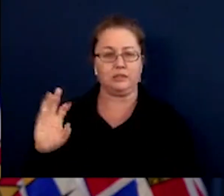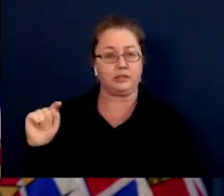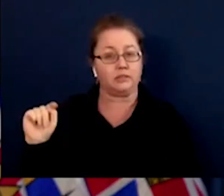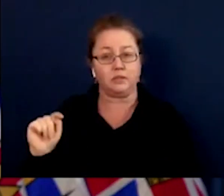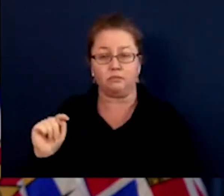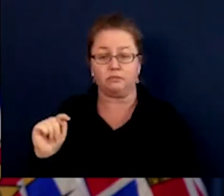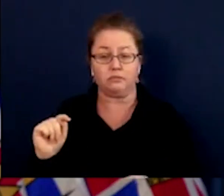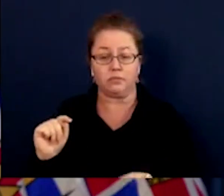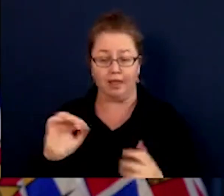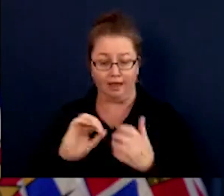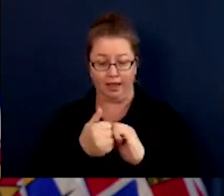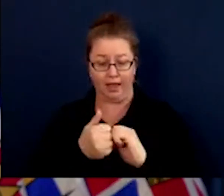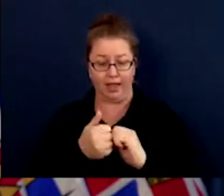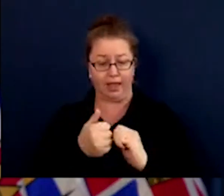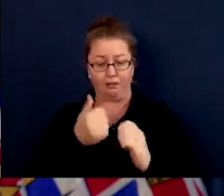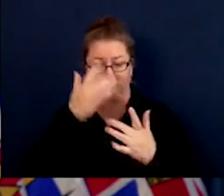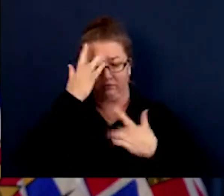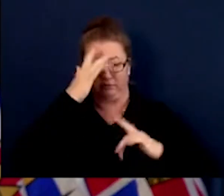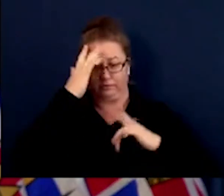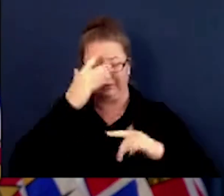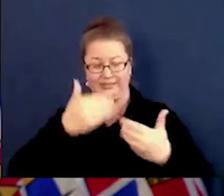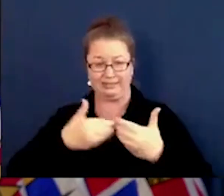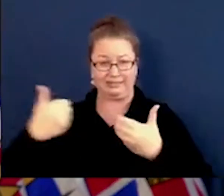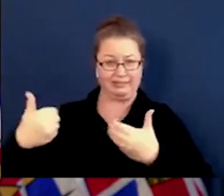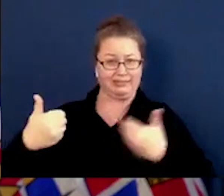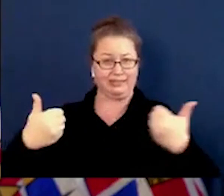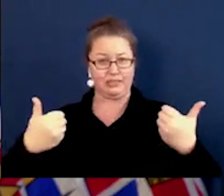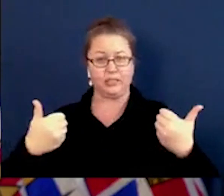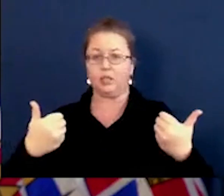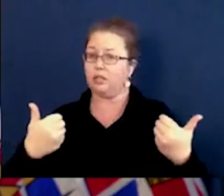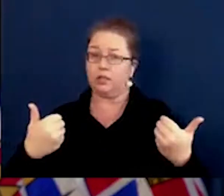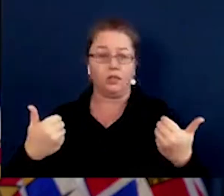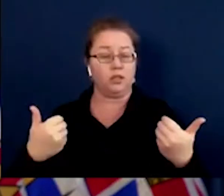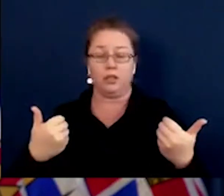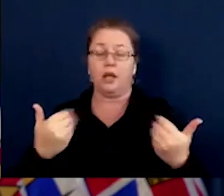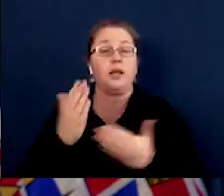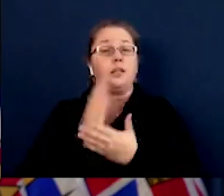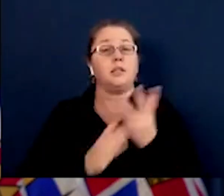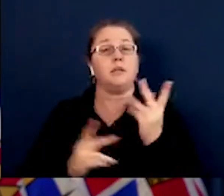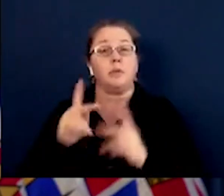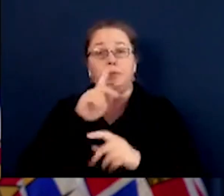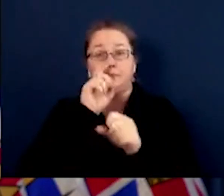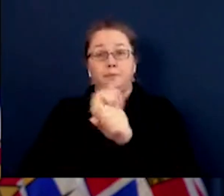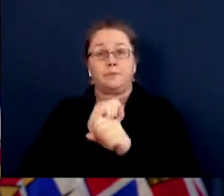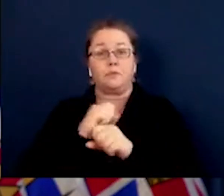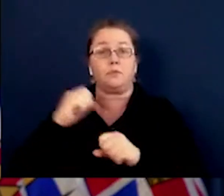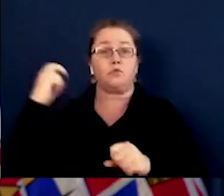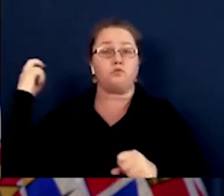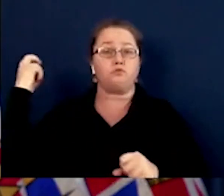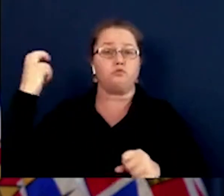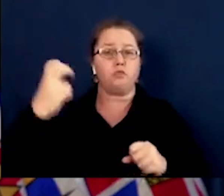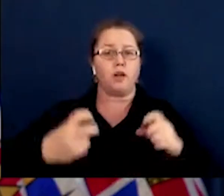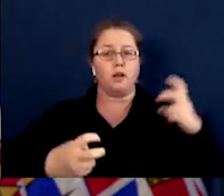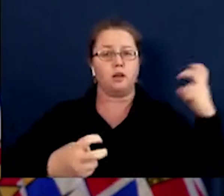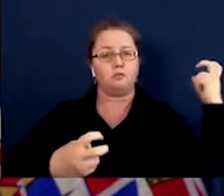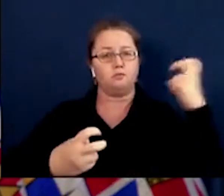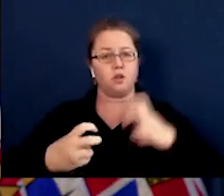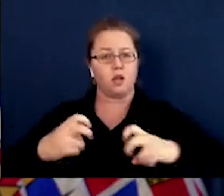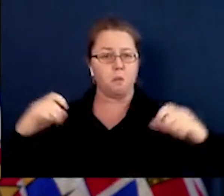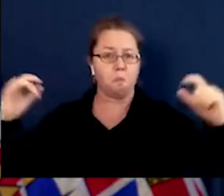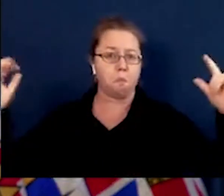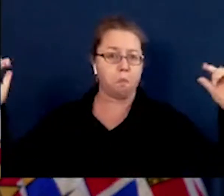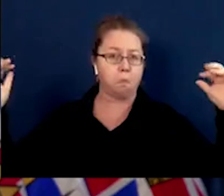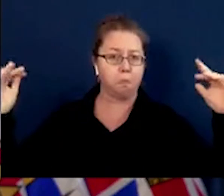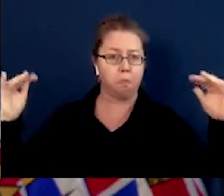transmission of this virus. People are also coming together, and some cases traveling from other parts of the province or from